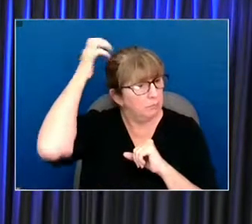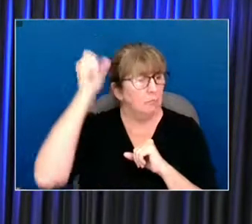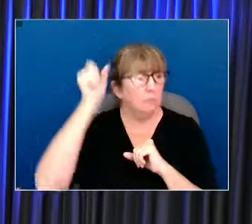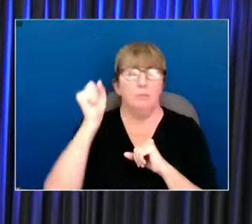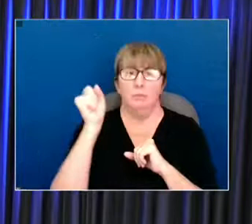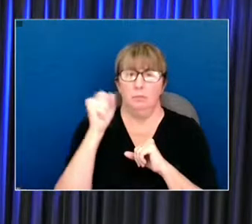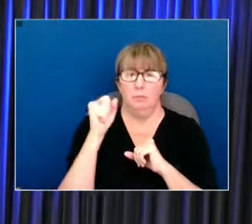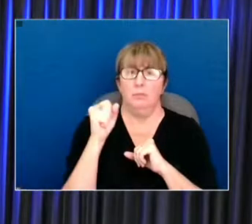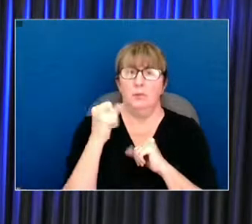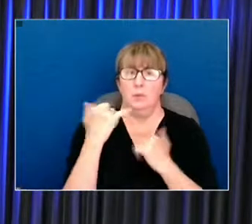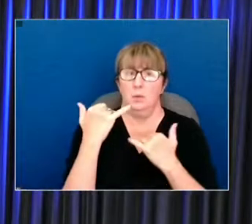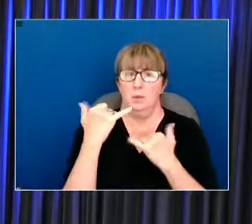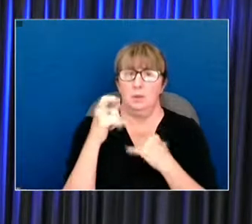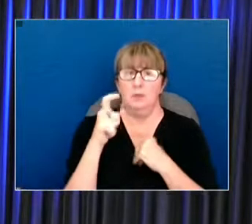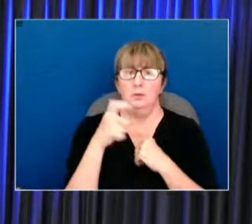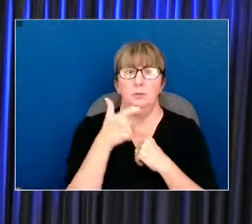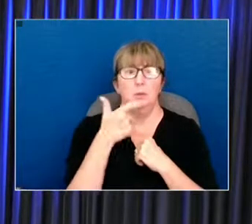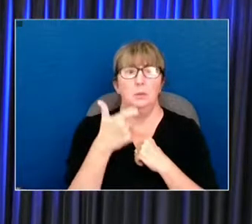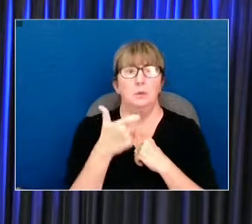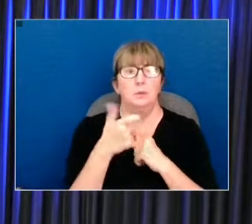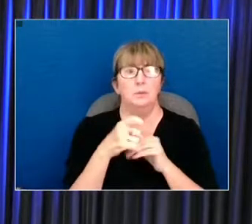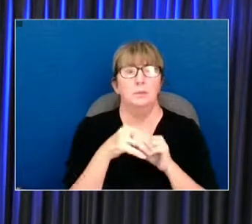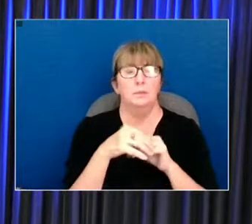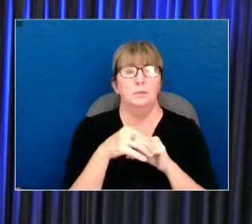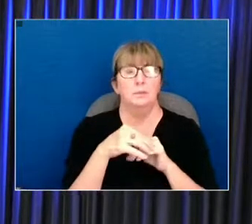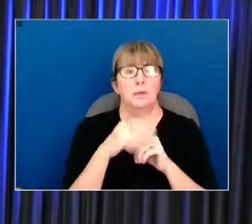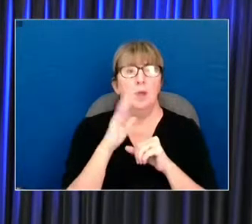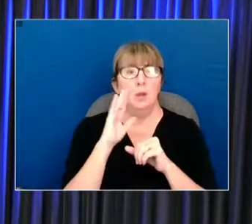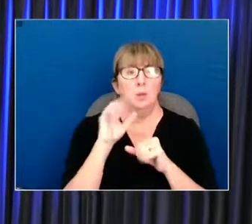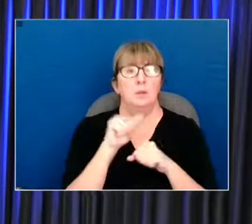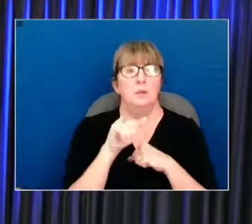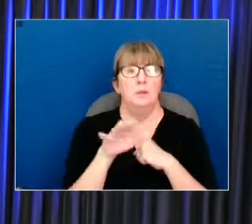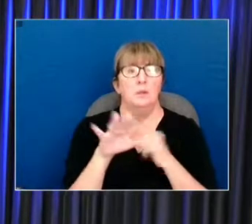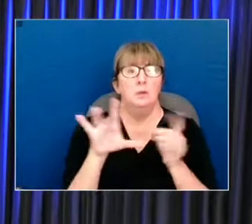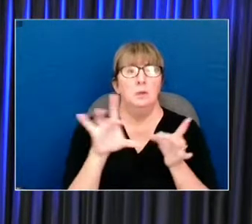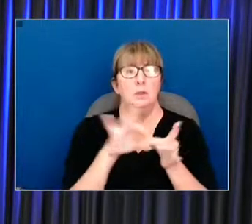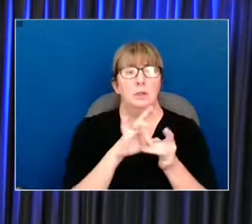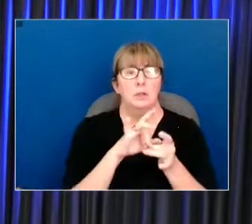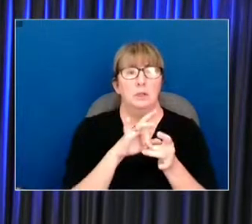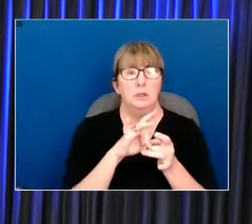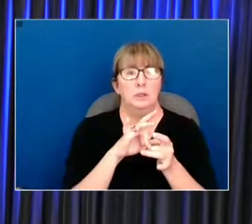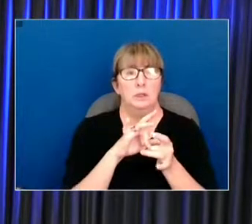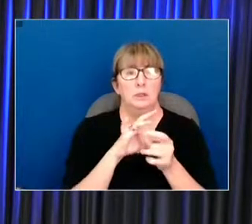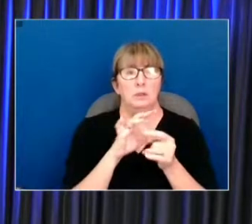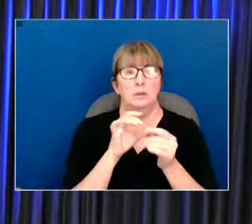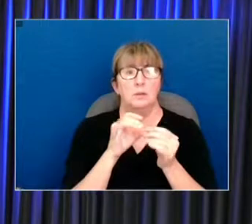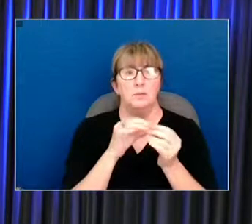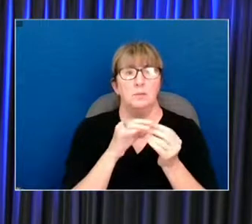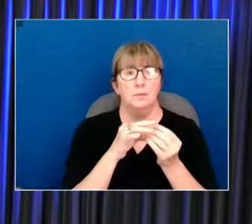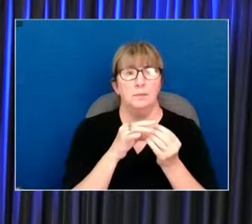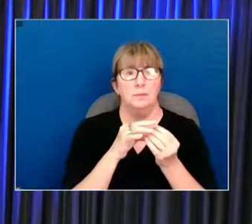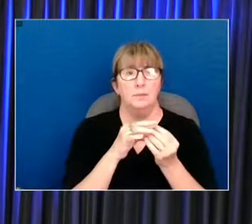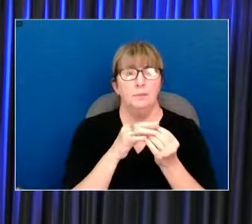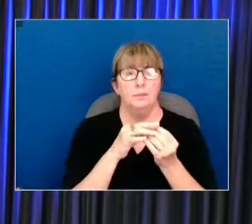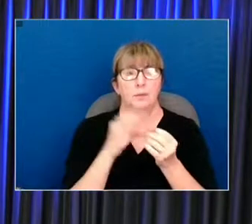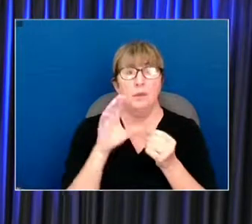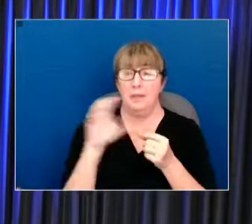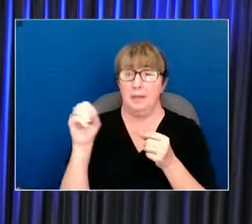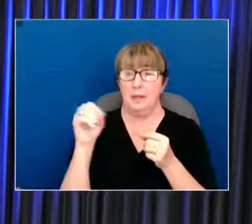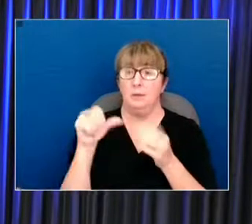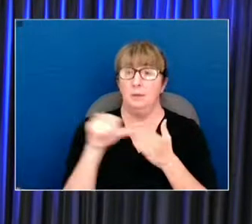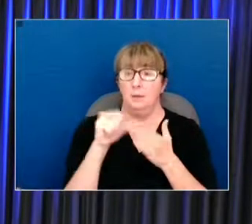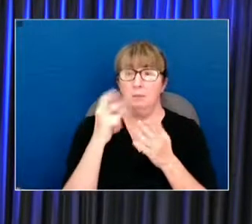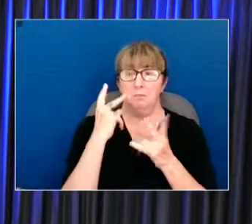should be watching. I'm gonna resend you the link, but that will only be to the entity page. On the county's page, I still don't see